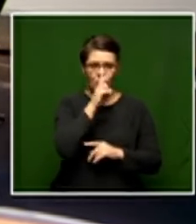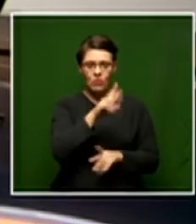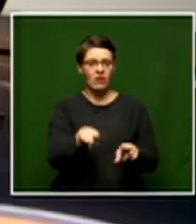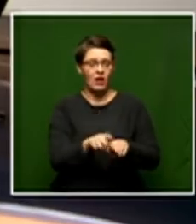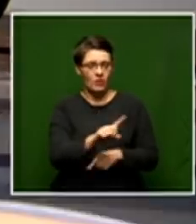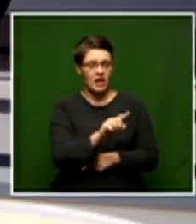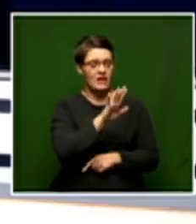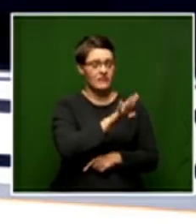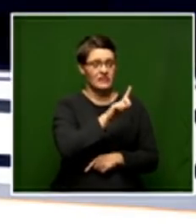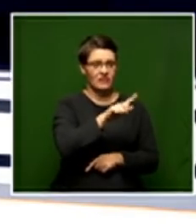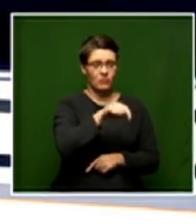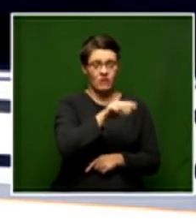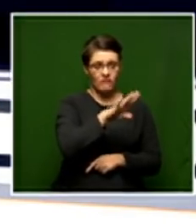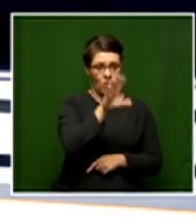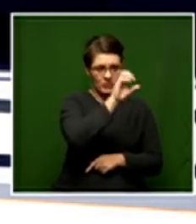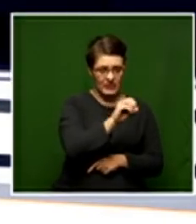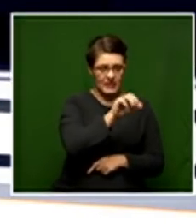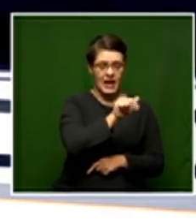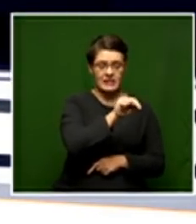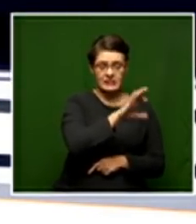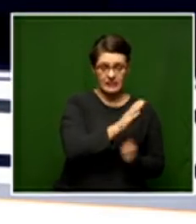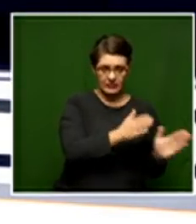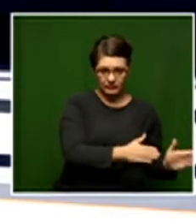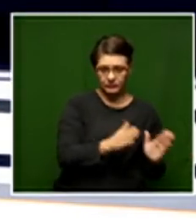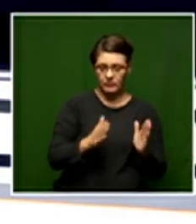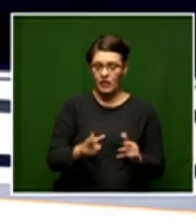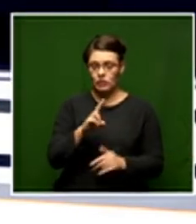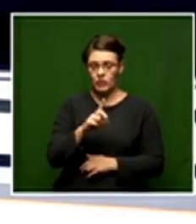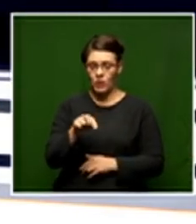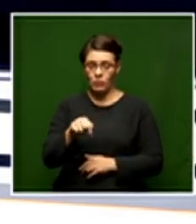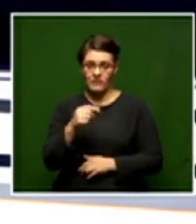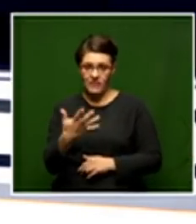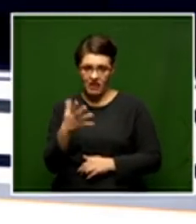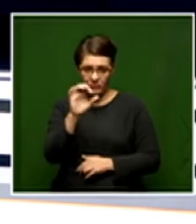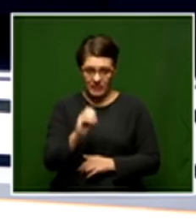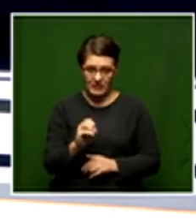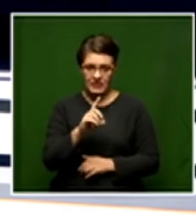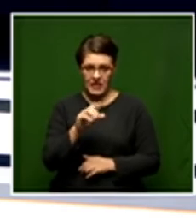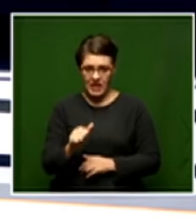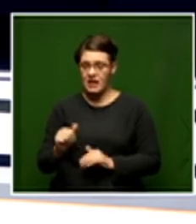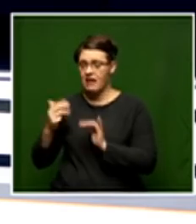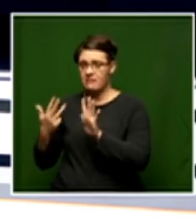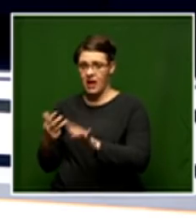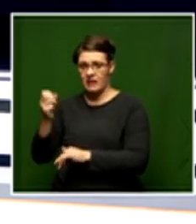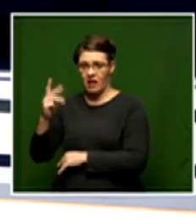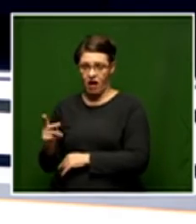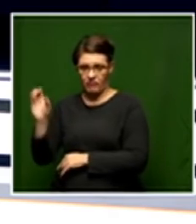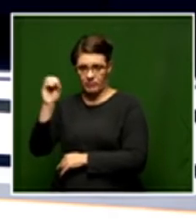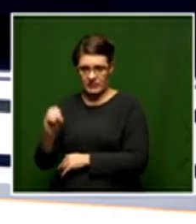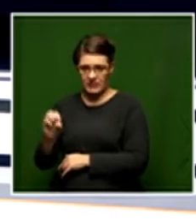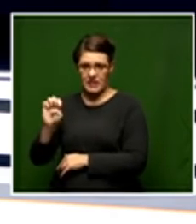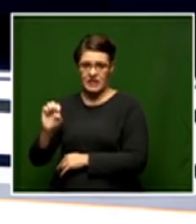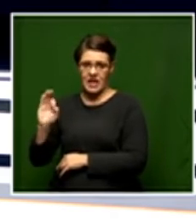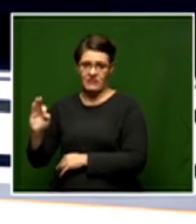like. 57.4% goes to the ANC, 21.5% to the DA, and 9.5% to